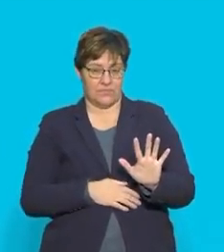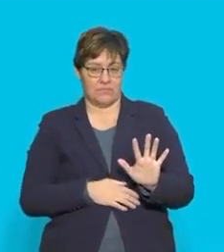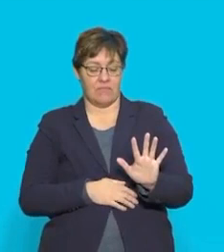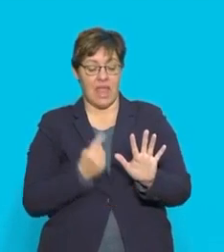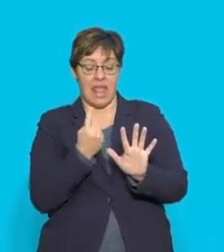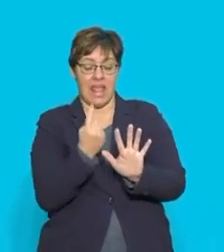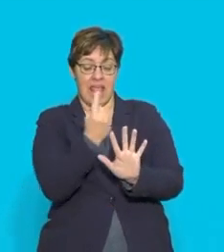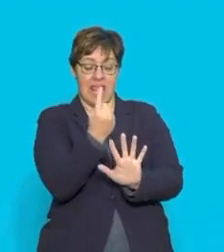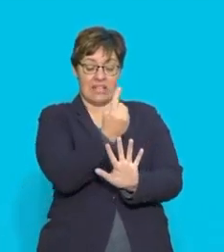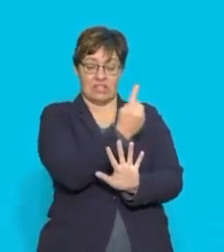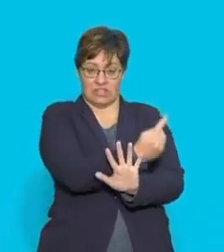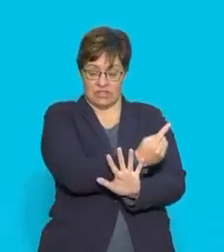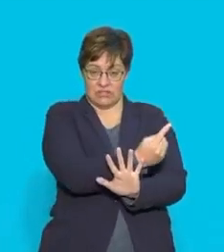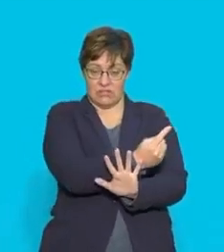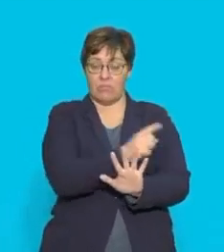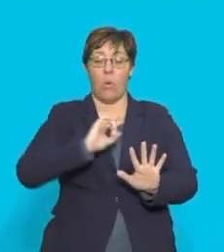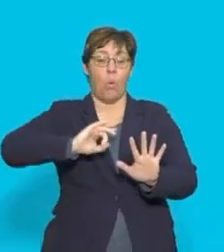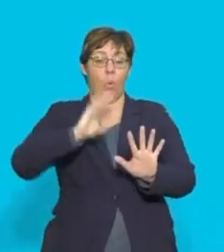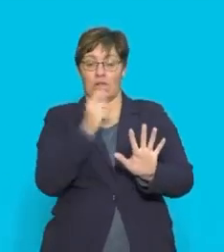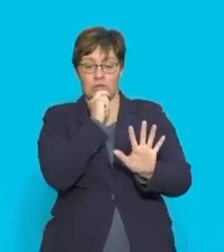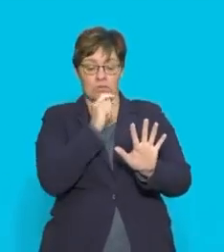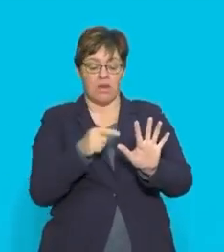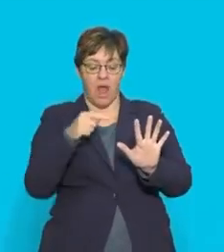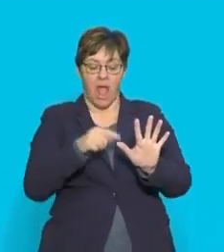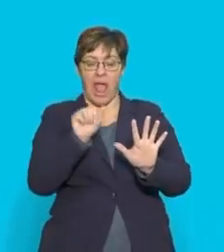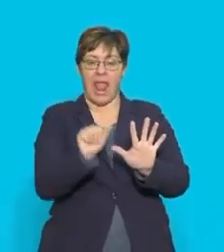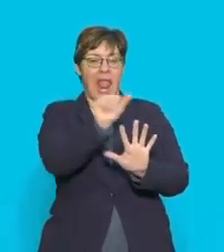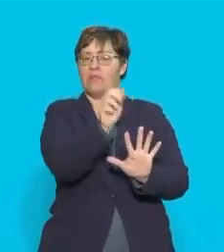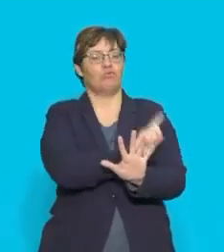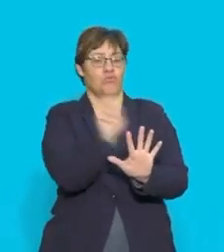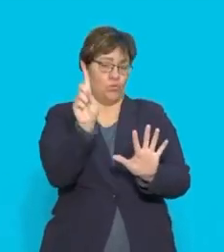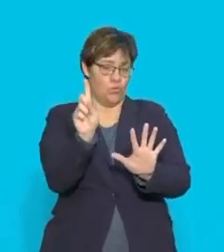Okay, each letter may be used only once. Okay?